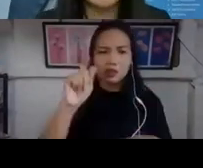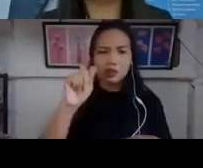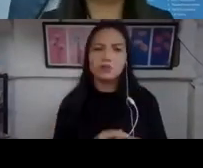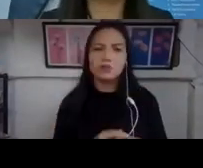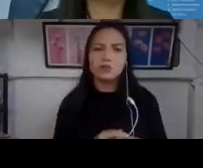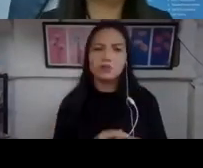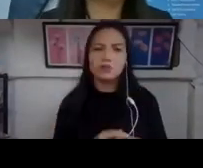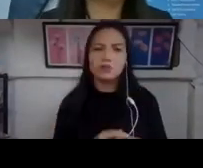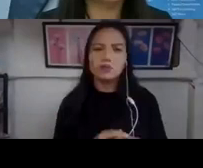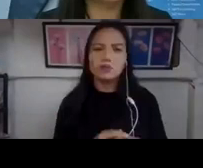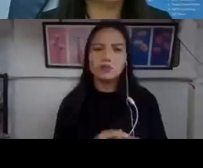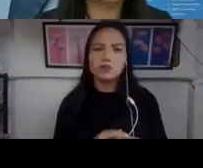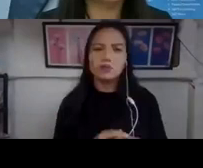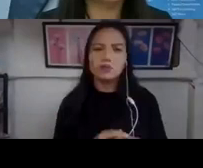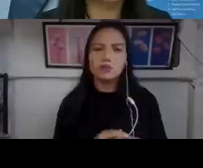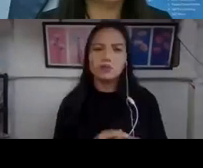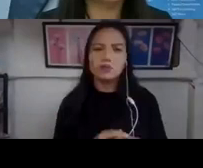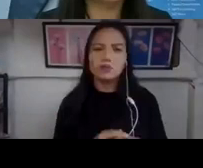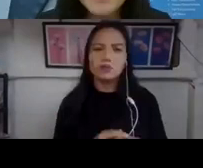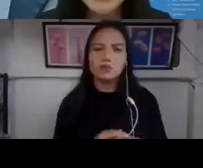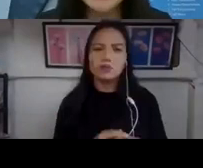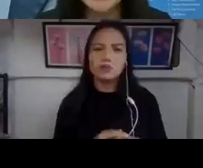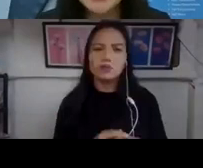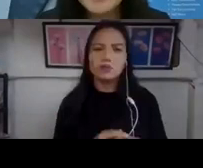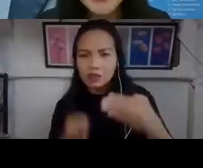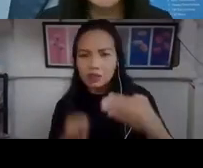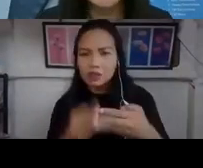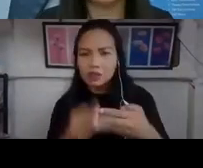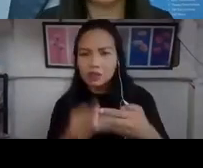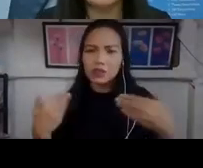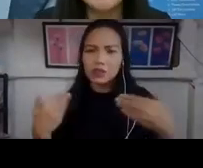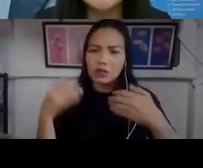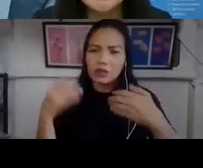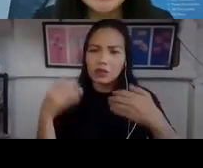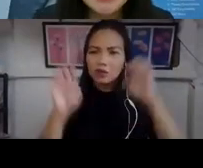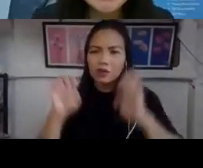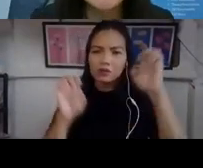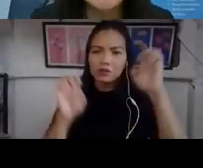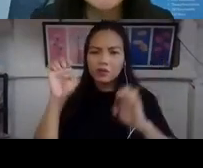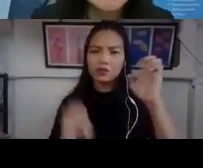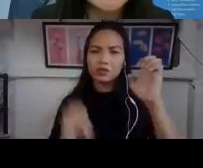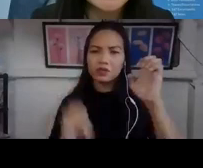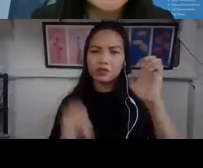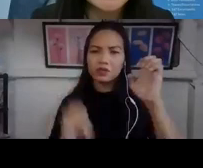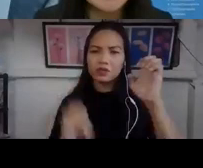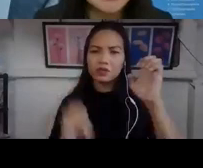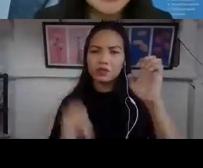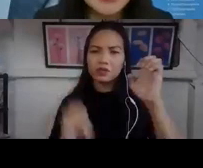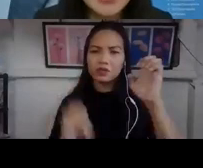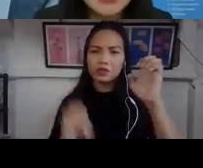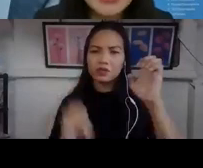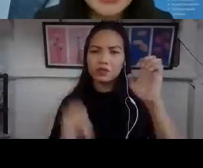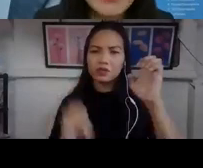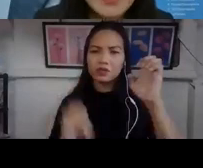now our evaluation. So, sa mga nagtatanong po, nasaan na yung link? Okay, so ito na po yung link ng